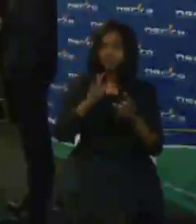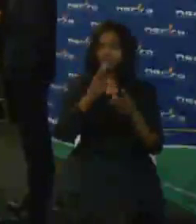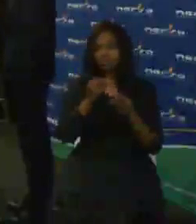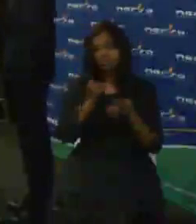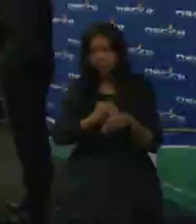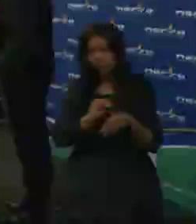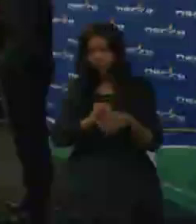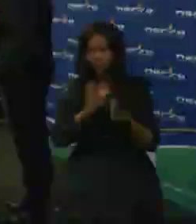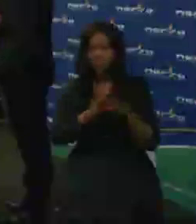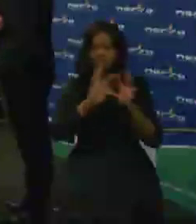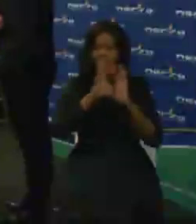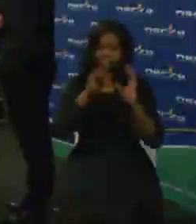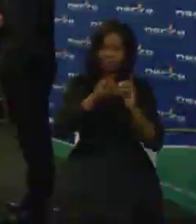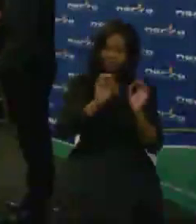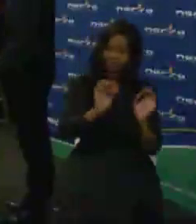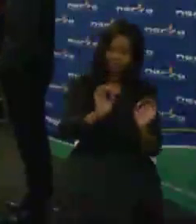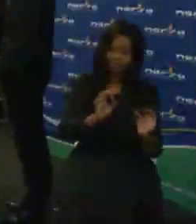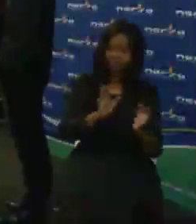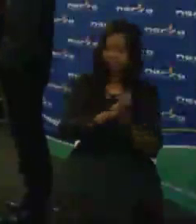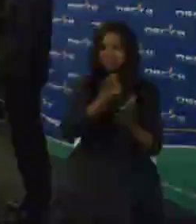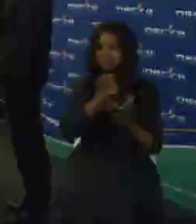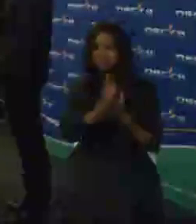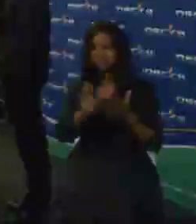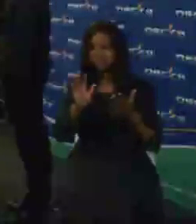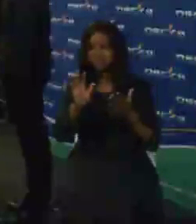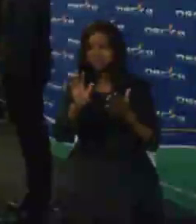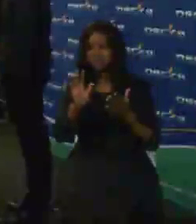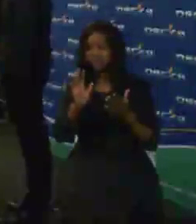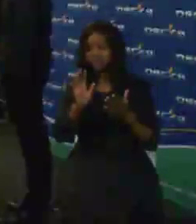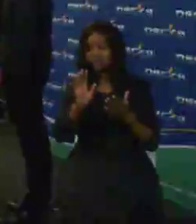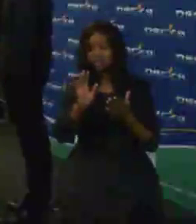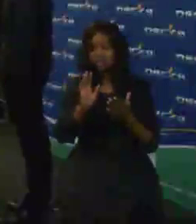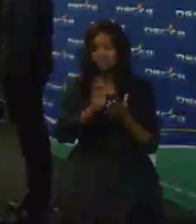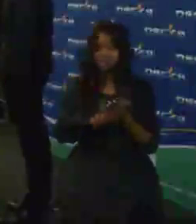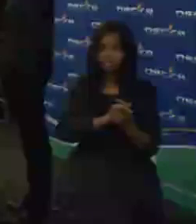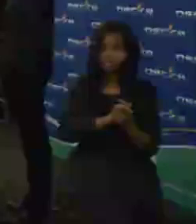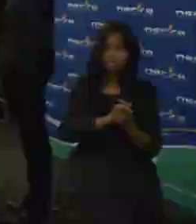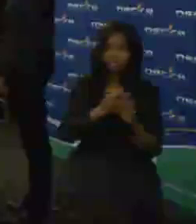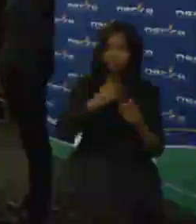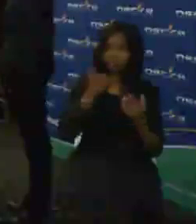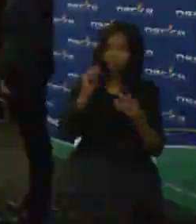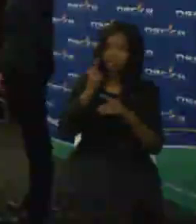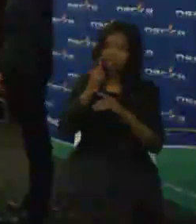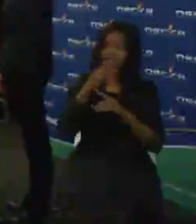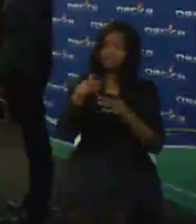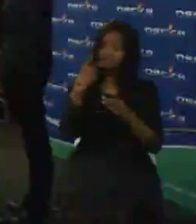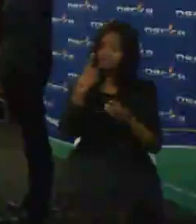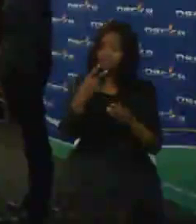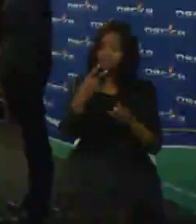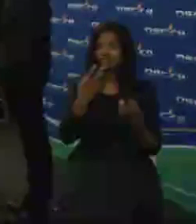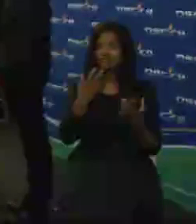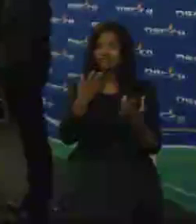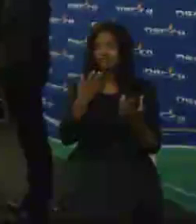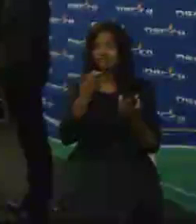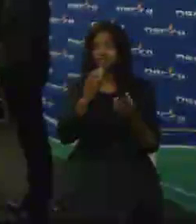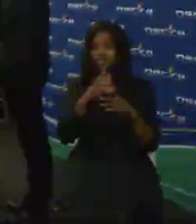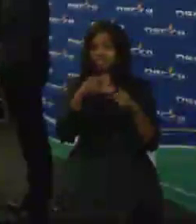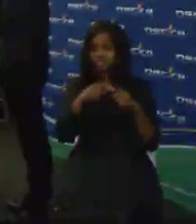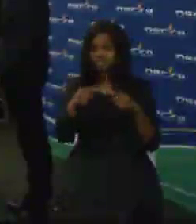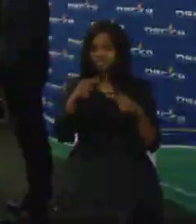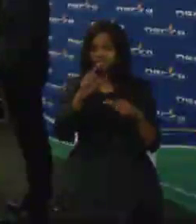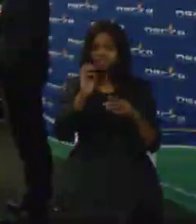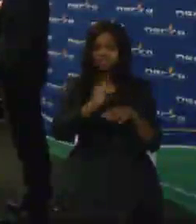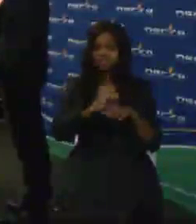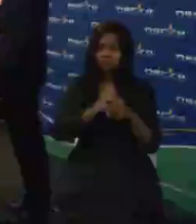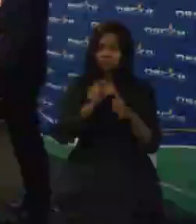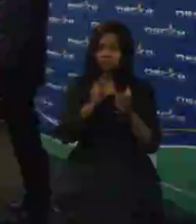and that everything was fine, and latterly, only latterly, we have begun to see the extent to which the problem